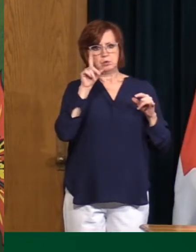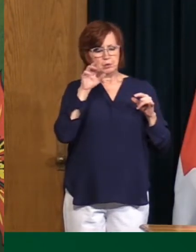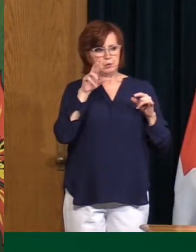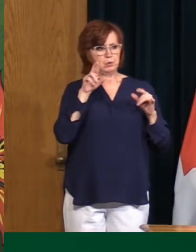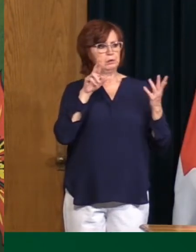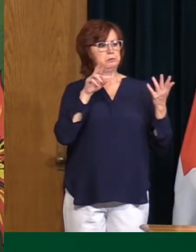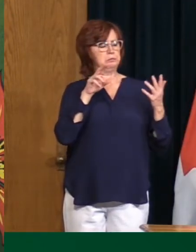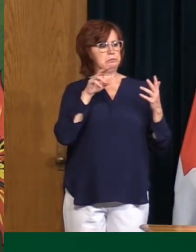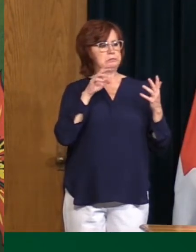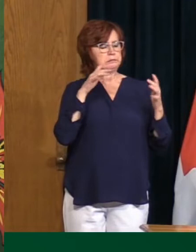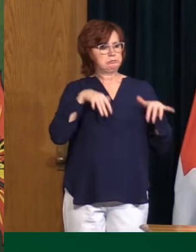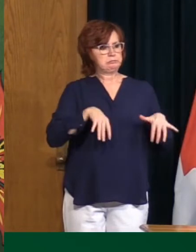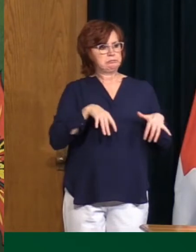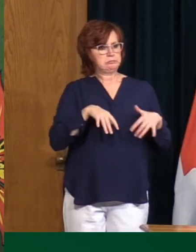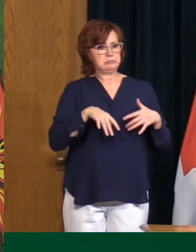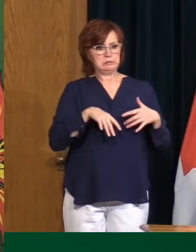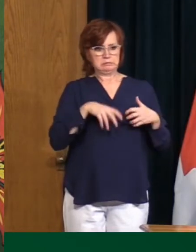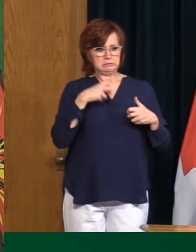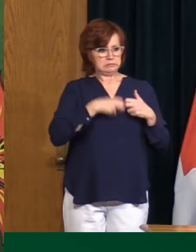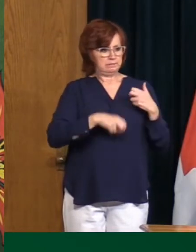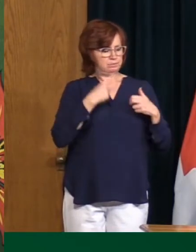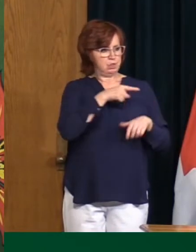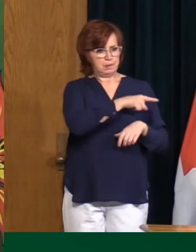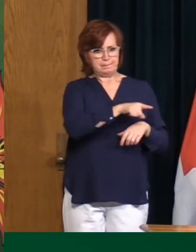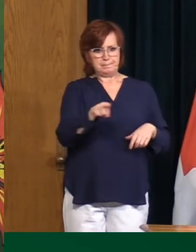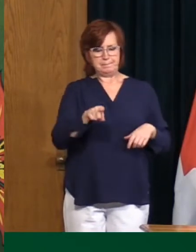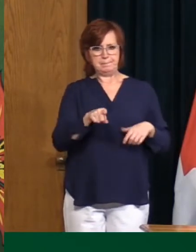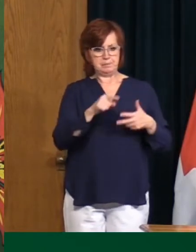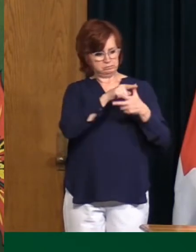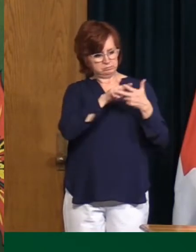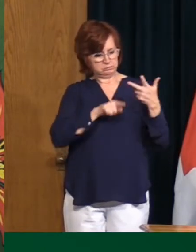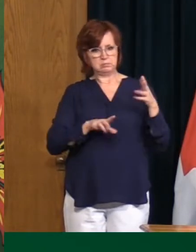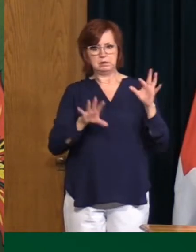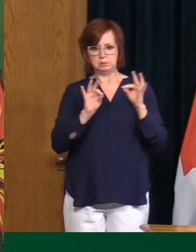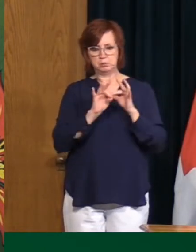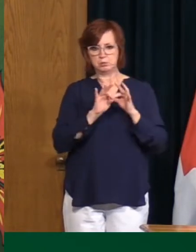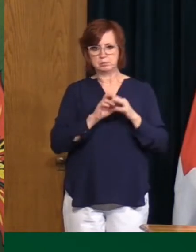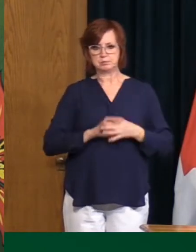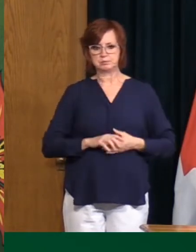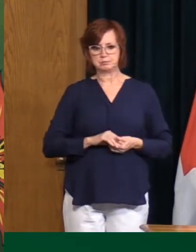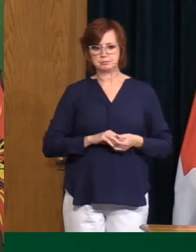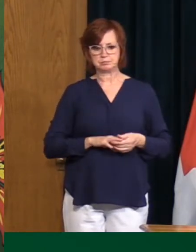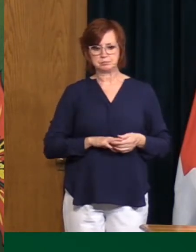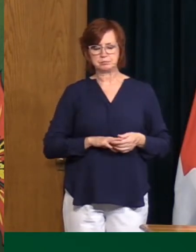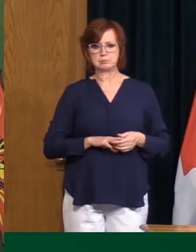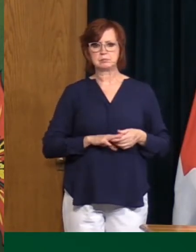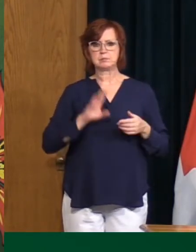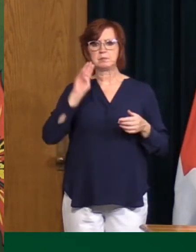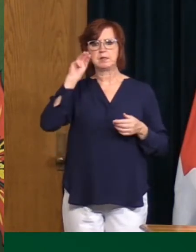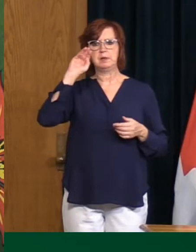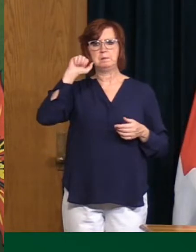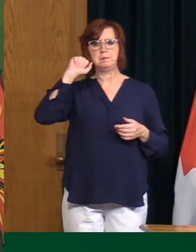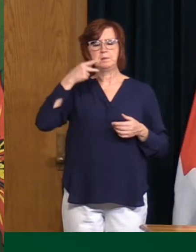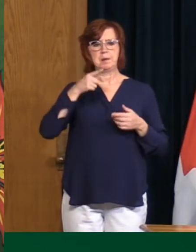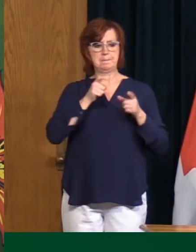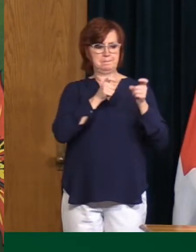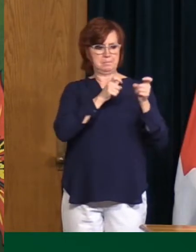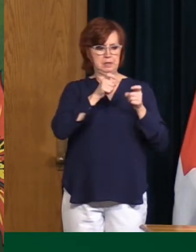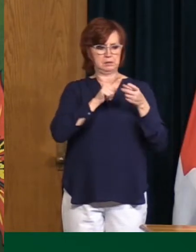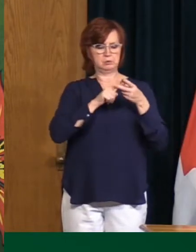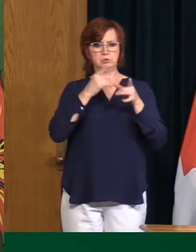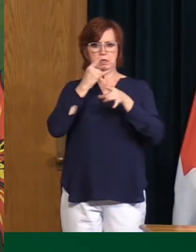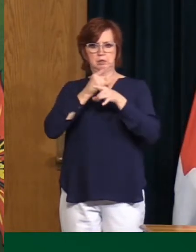So with respect to the mental health supports, you already are aware of the managed alcohol program that has now been put in